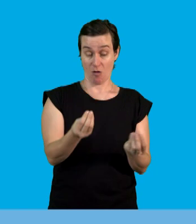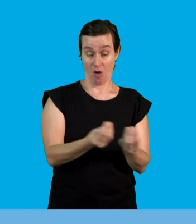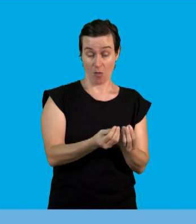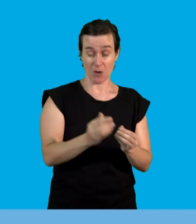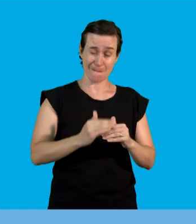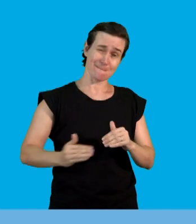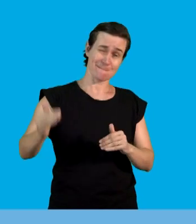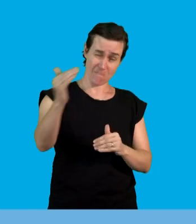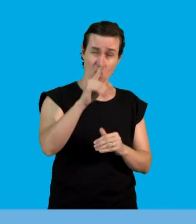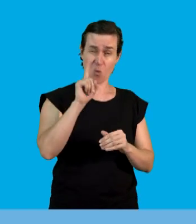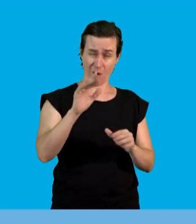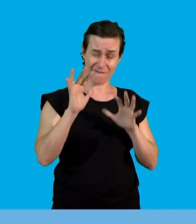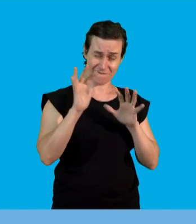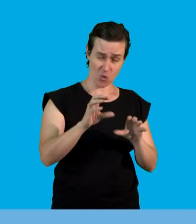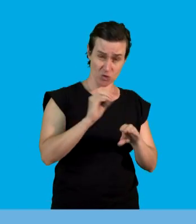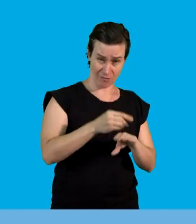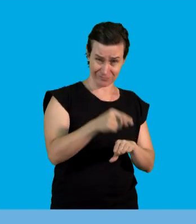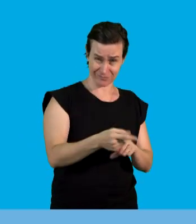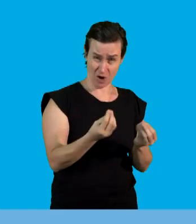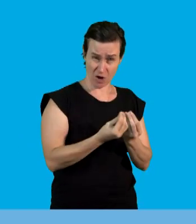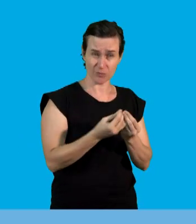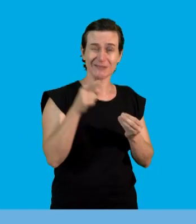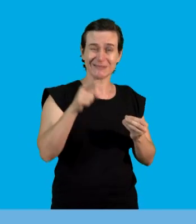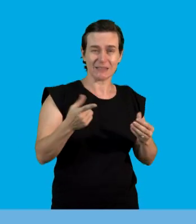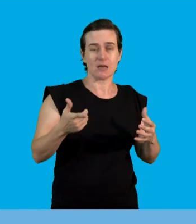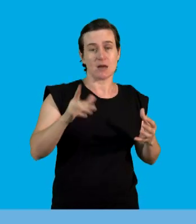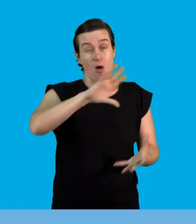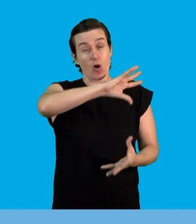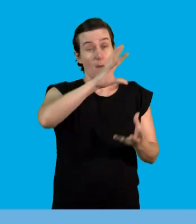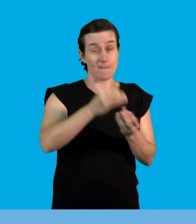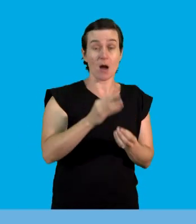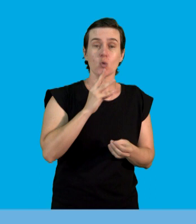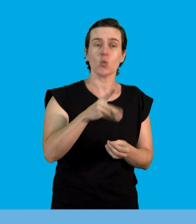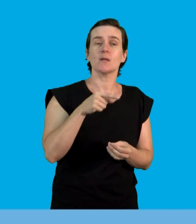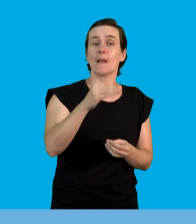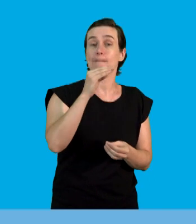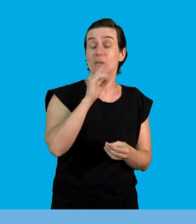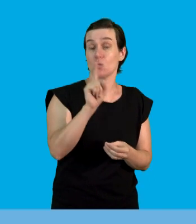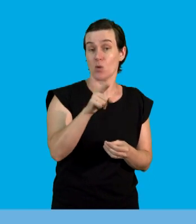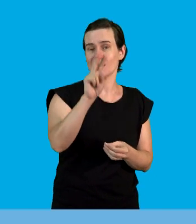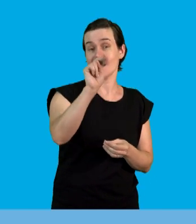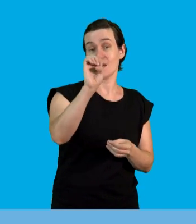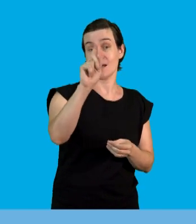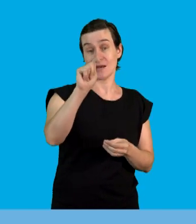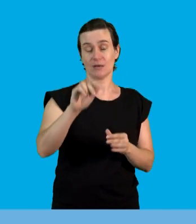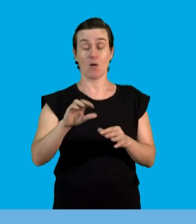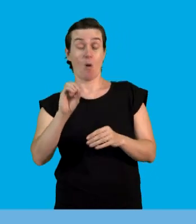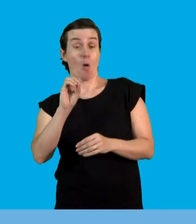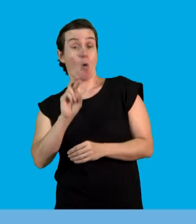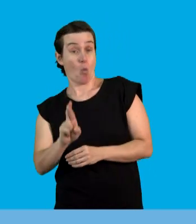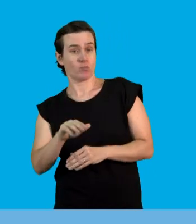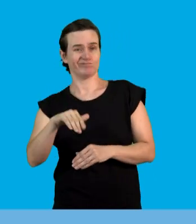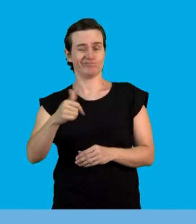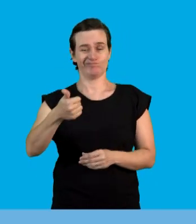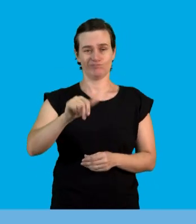the forces are going to combine to deliver something called a net or a resultant force. So we can either say when we